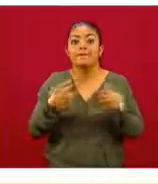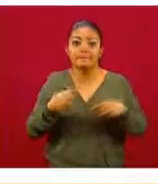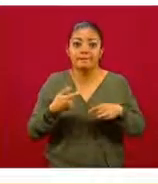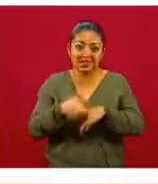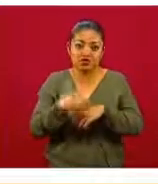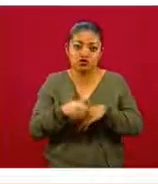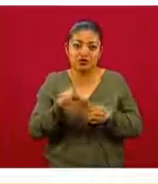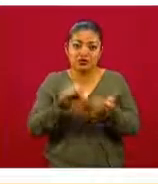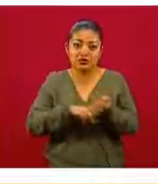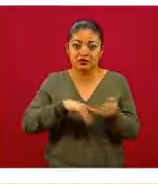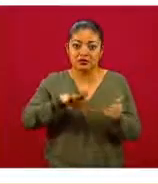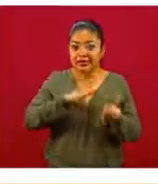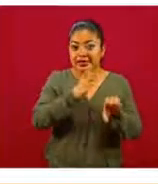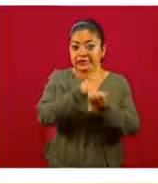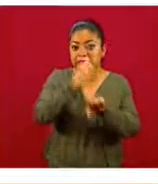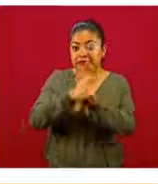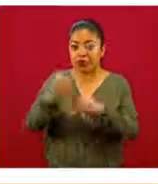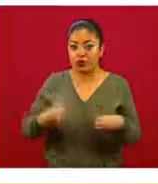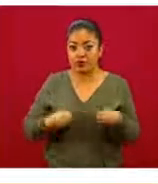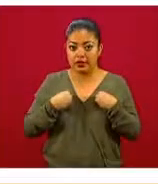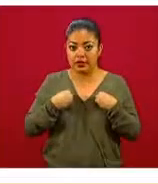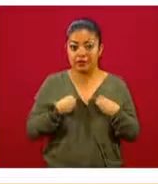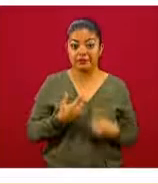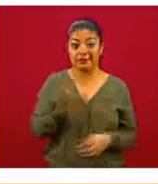because there are more people who live there.